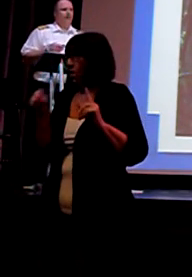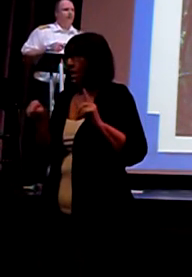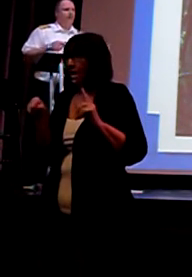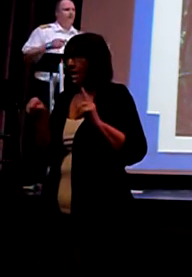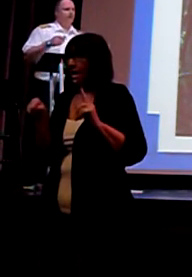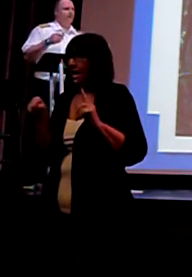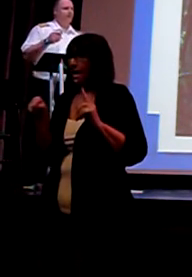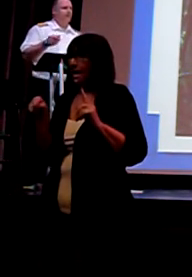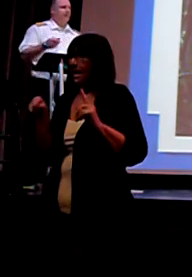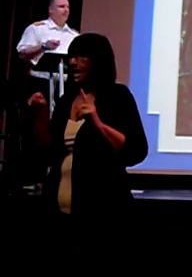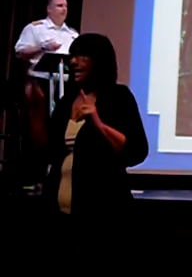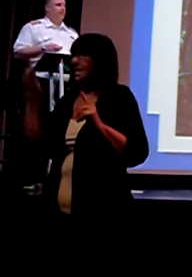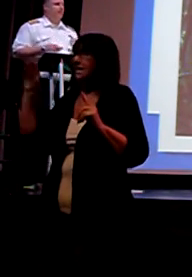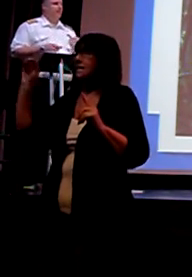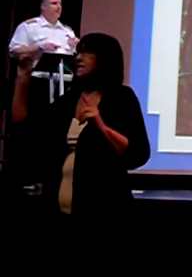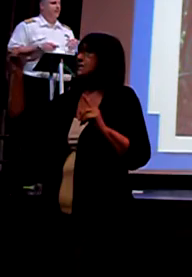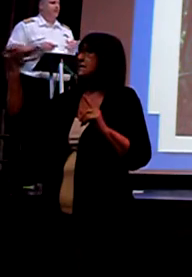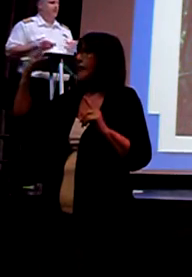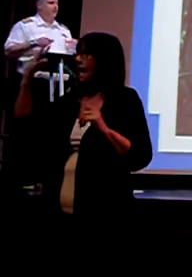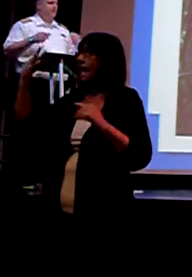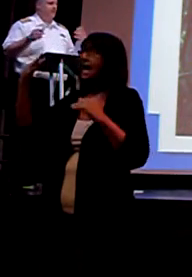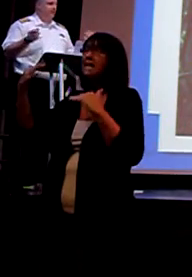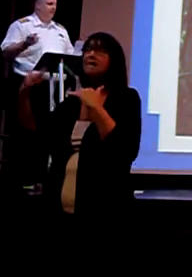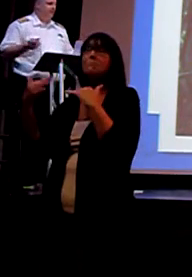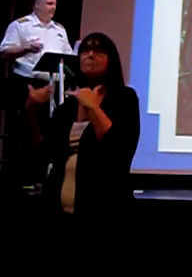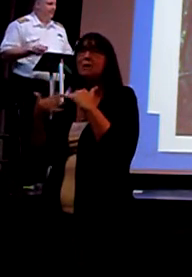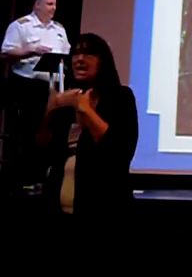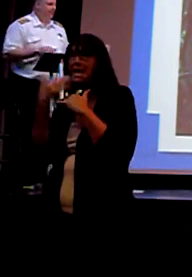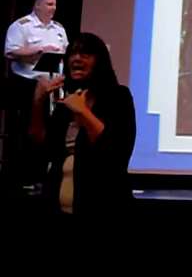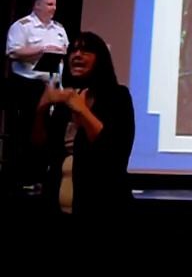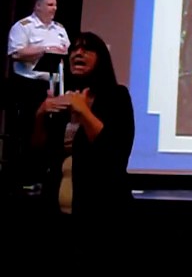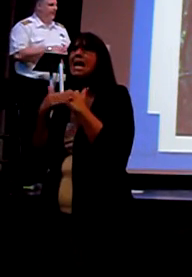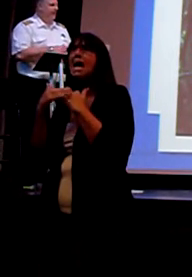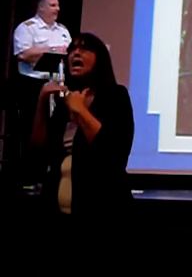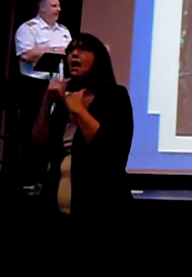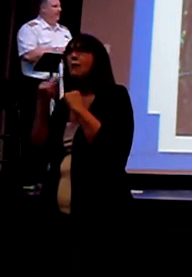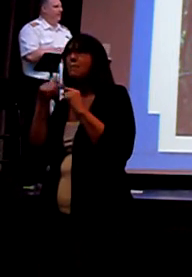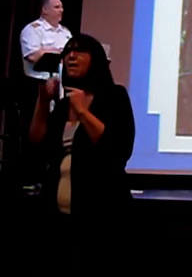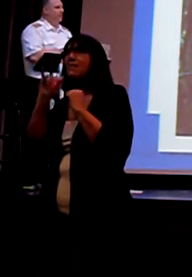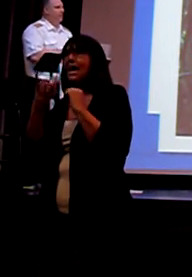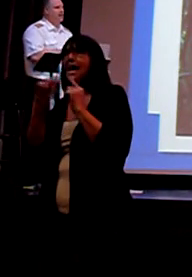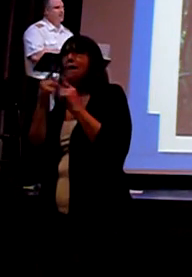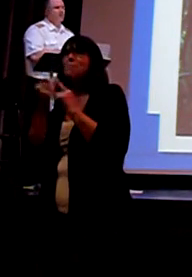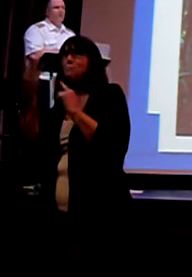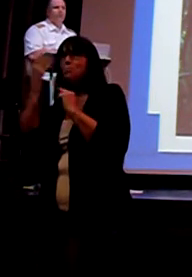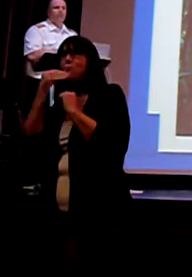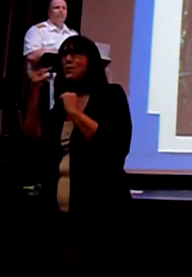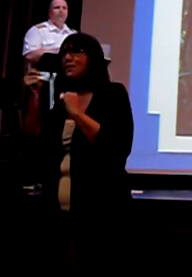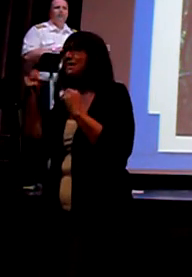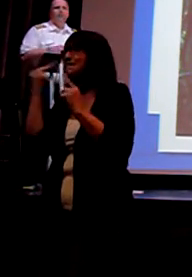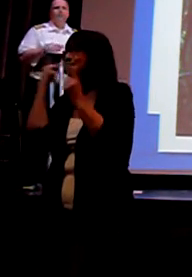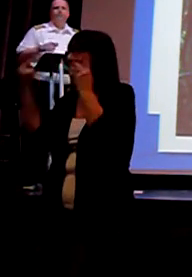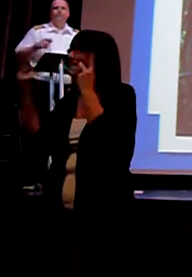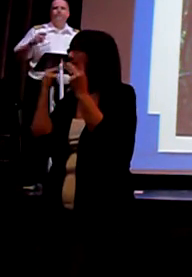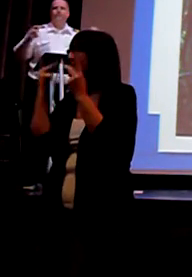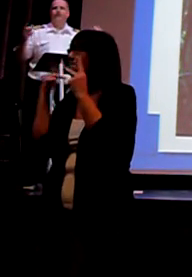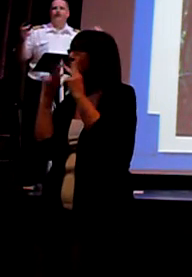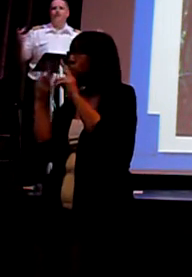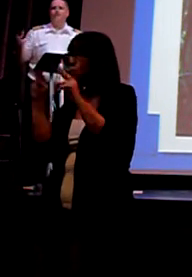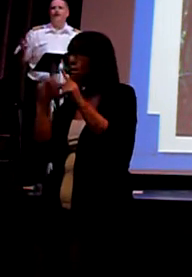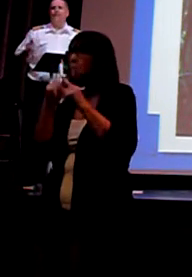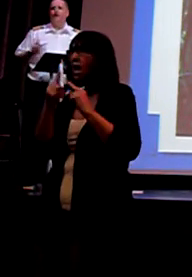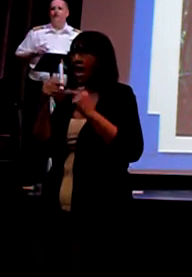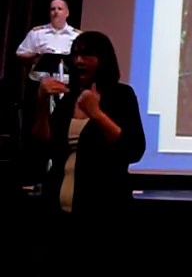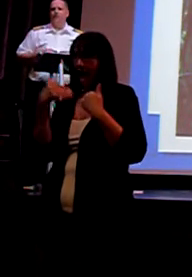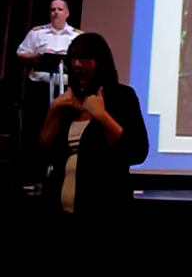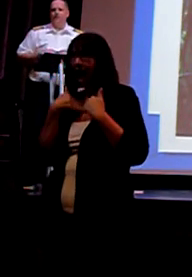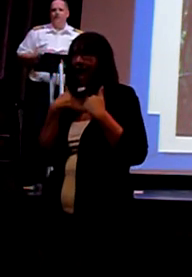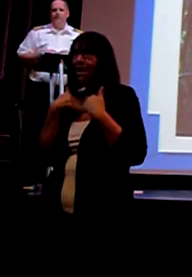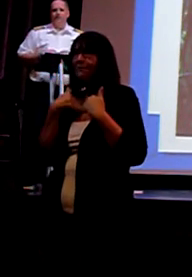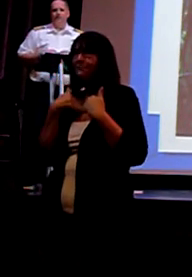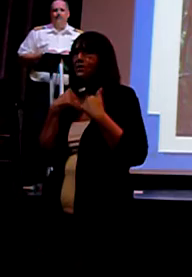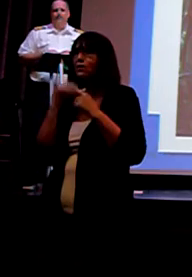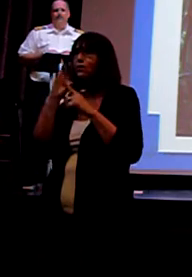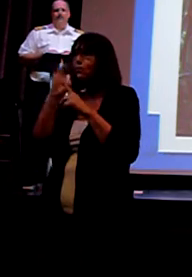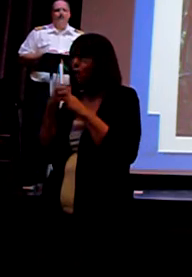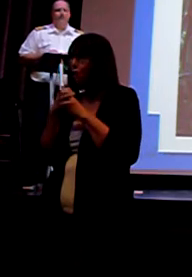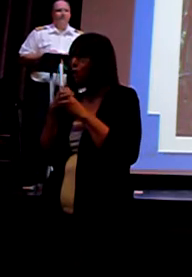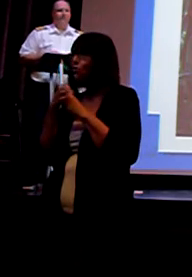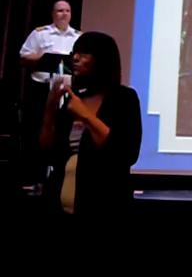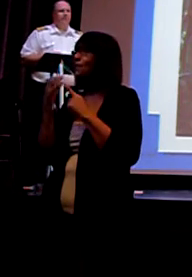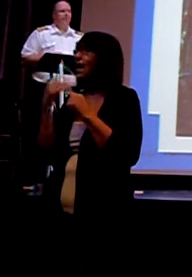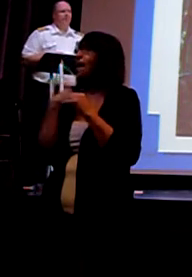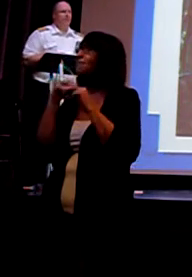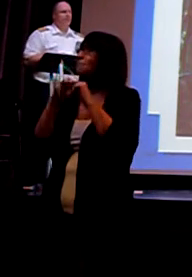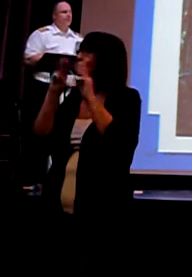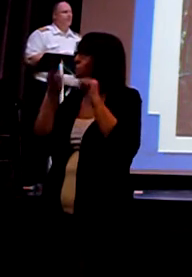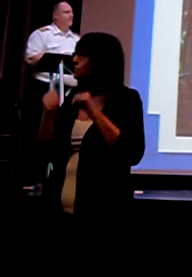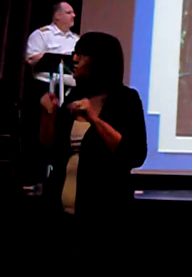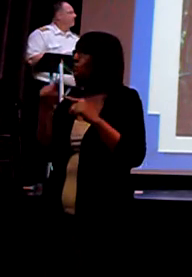sun and beach and that kind that you maybe think of when you